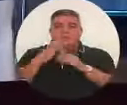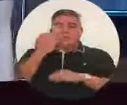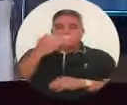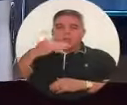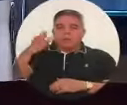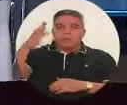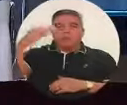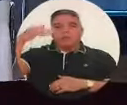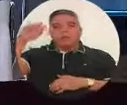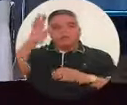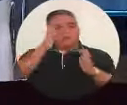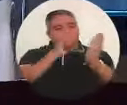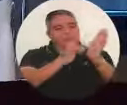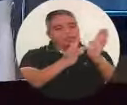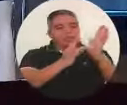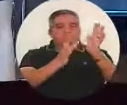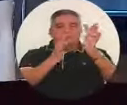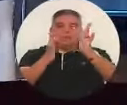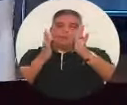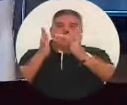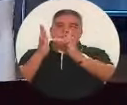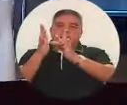all fear away.